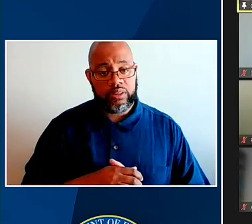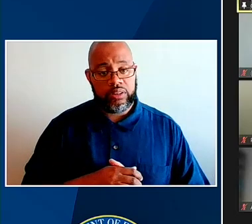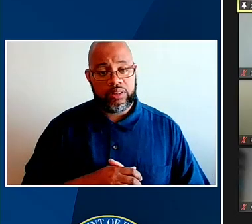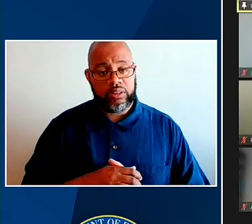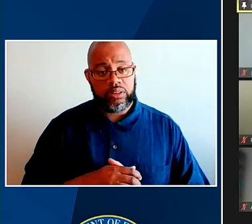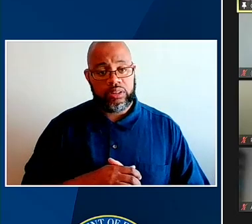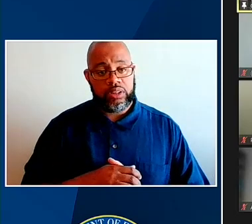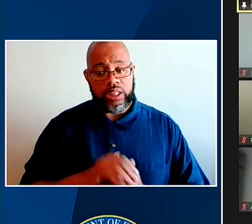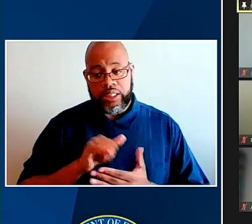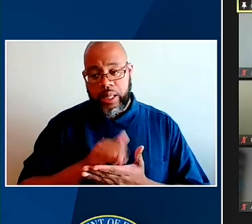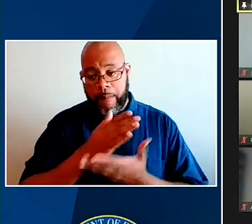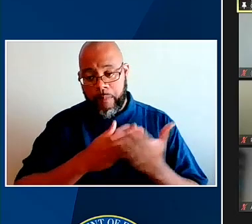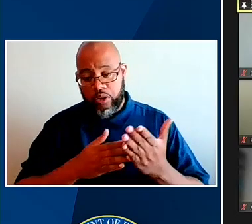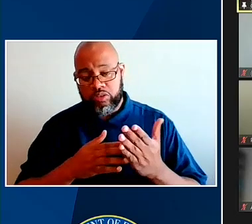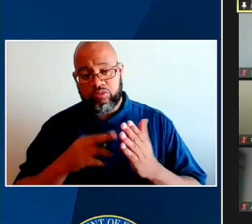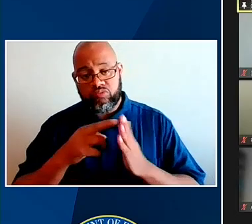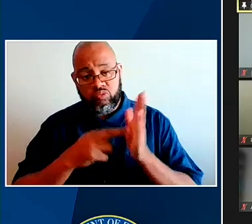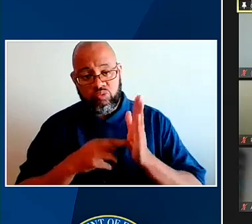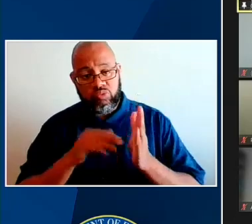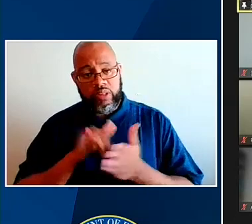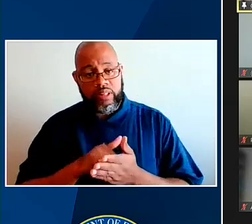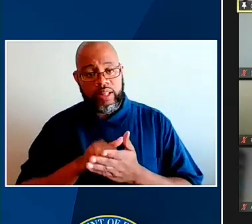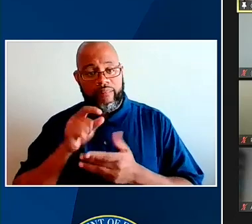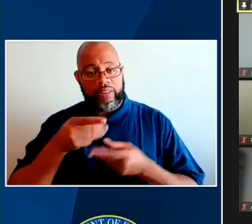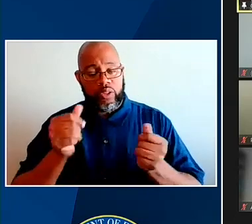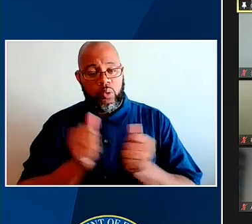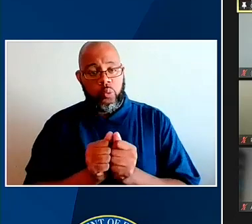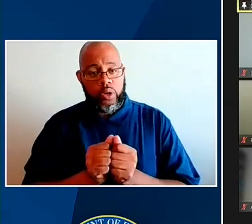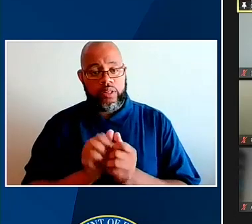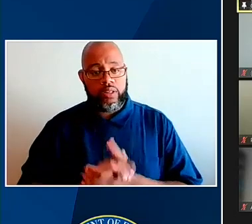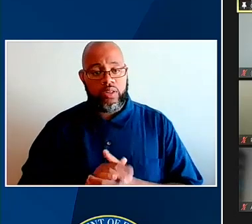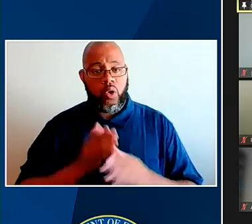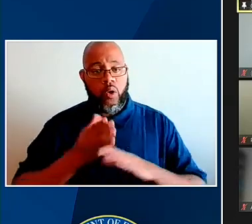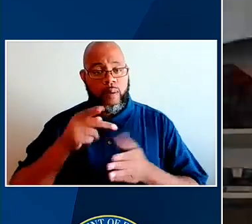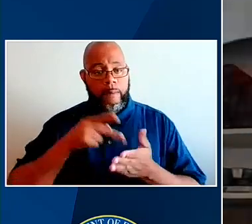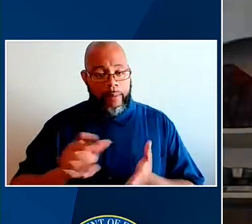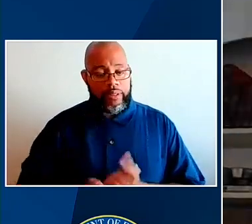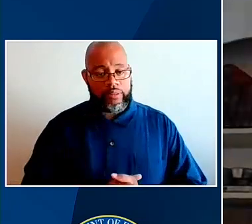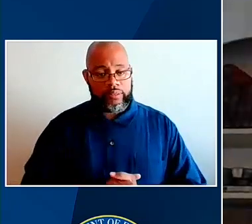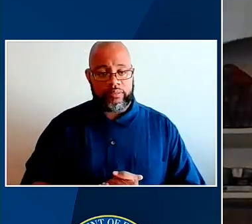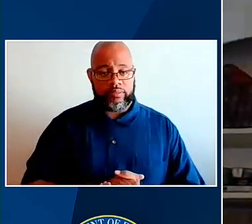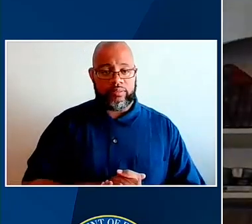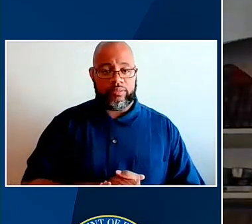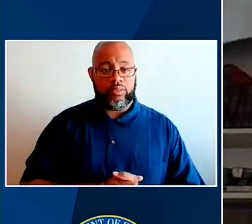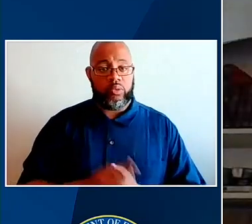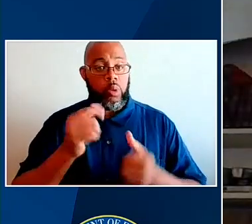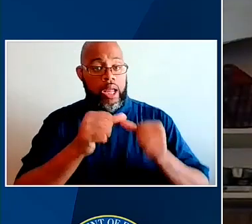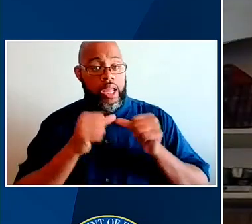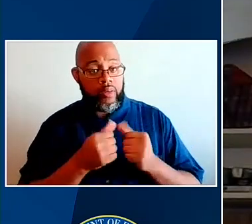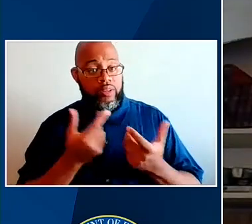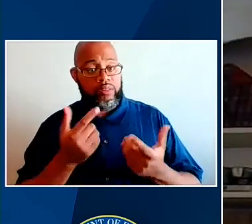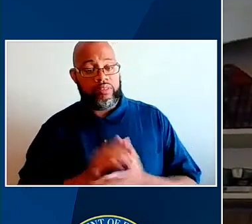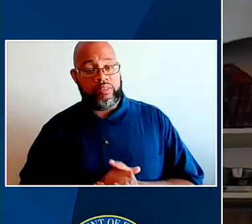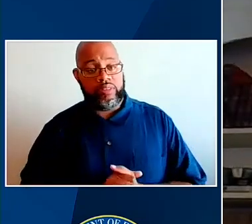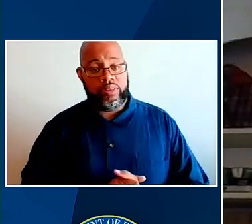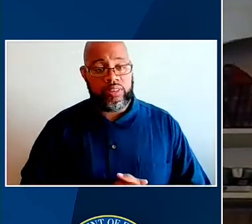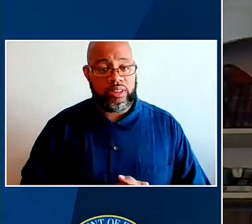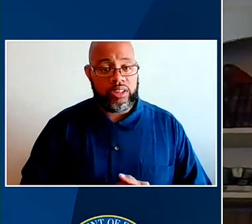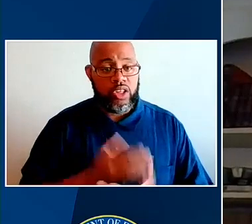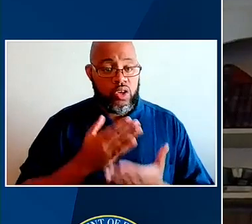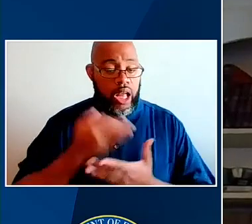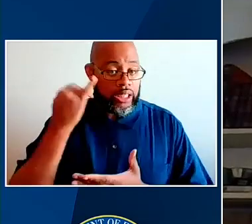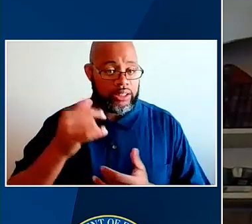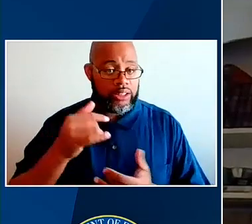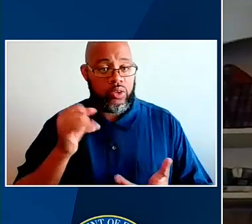disassociated pieces in the regulations that had to do with overpayments into one area, which I think was a great idea. I'm glad we did it.